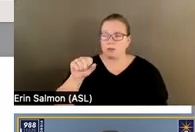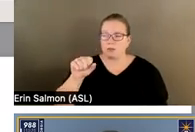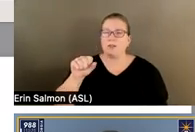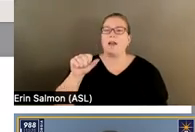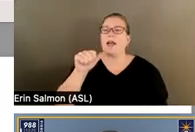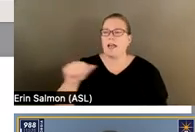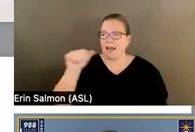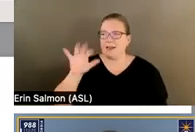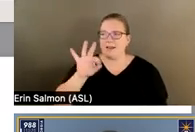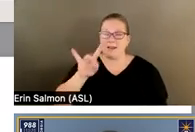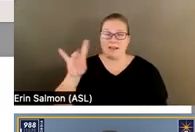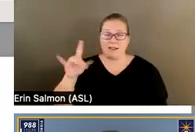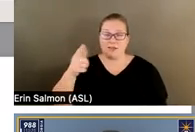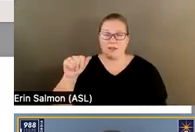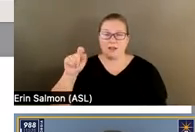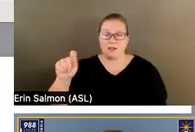questions@988ga.org.